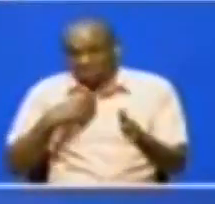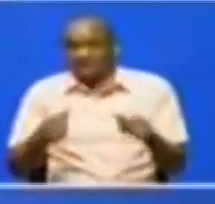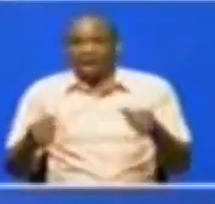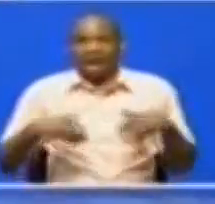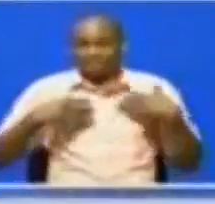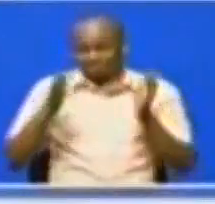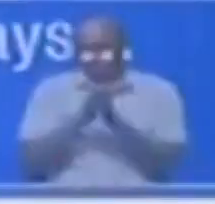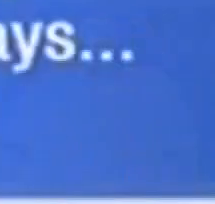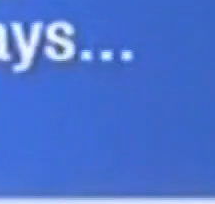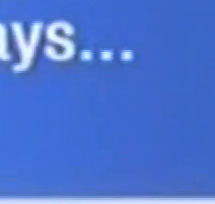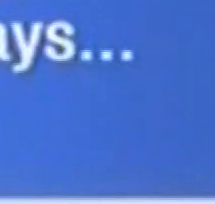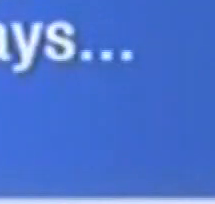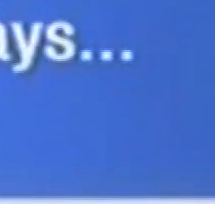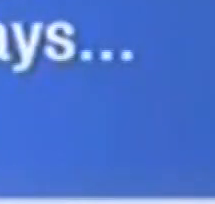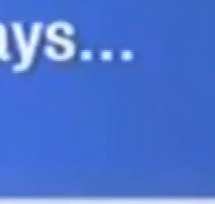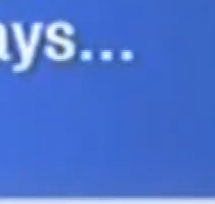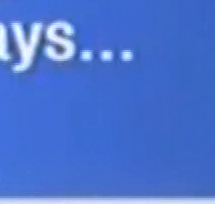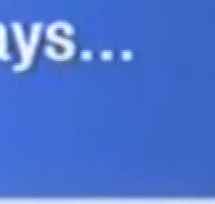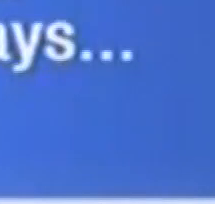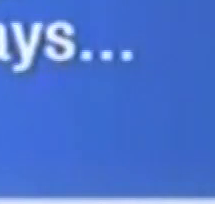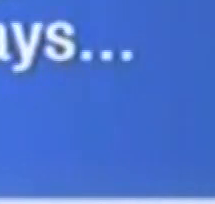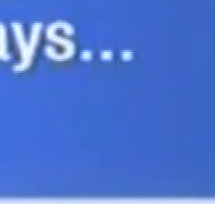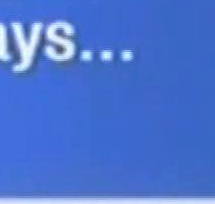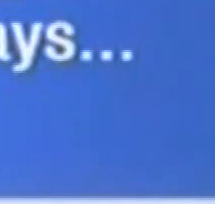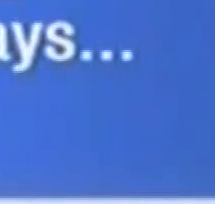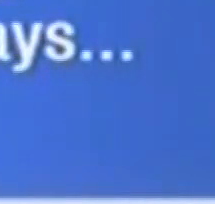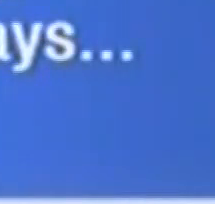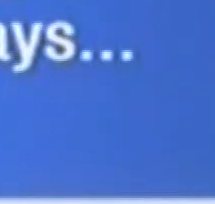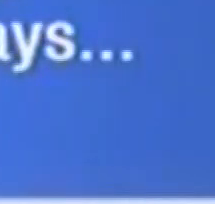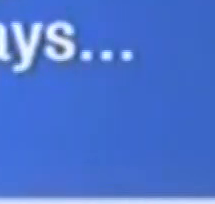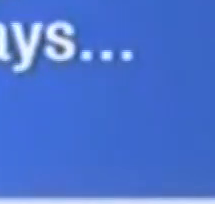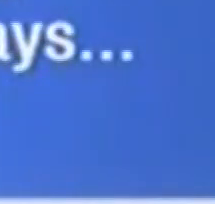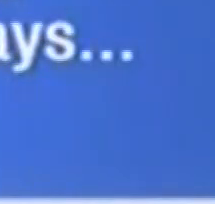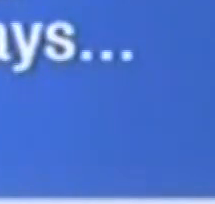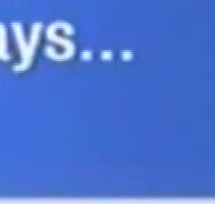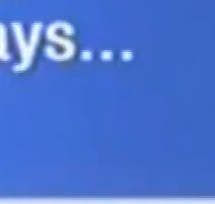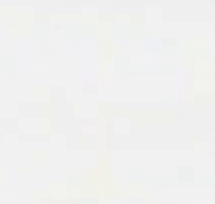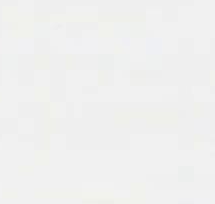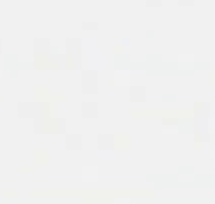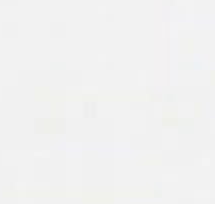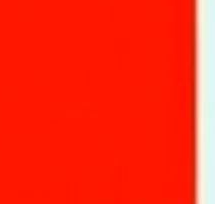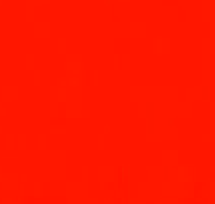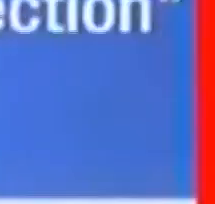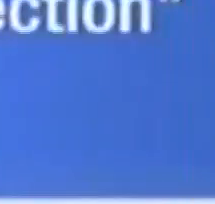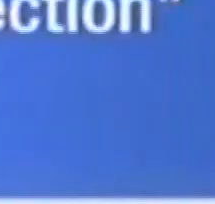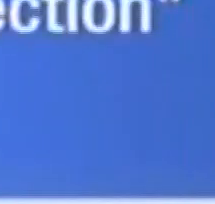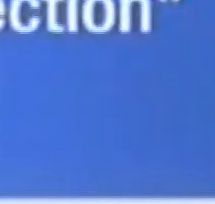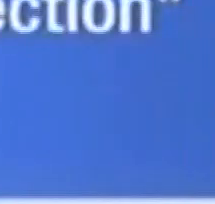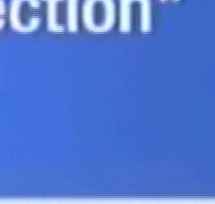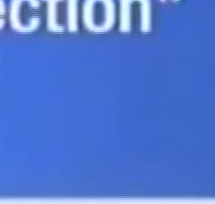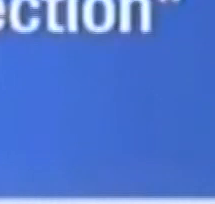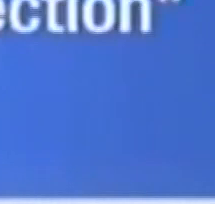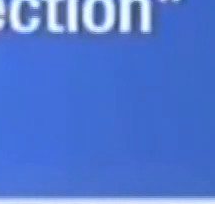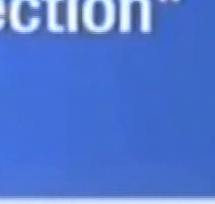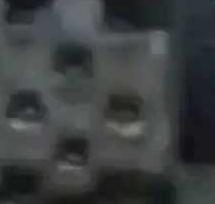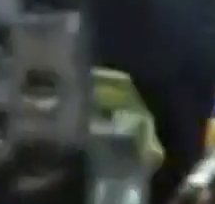outcome of the fresh polls can petition the president-elect's win at the Supreme Court within 7 days from the date of